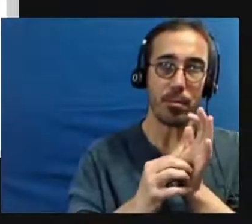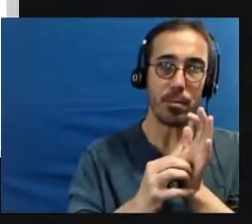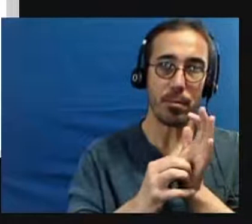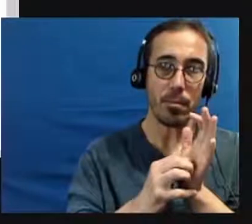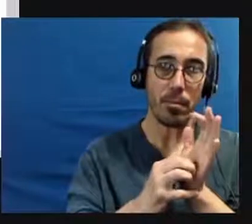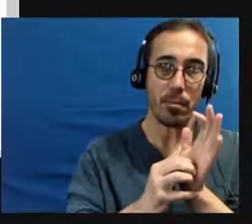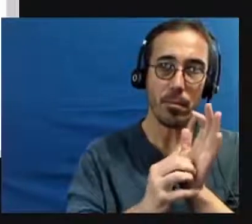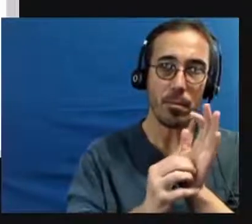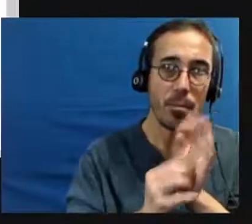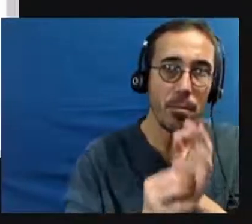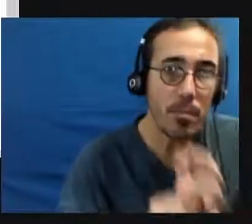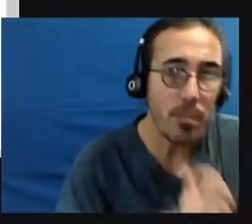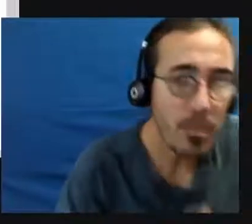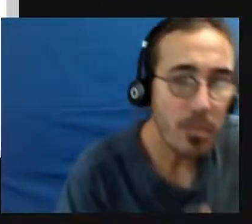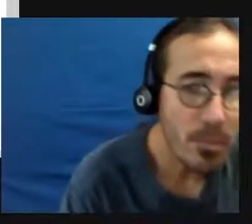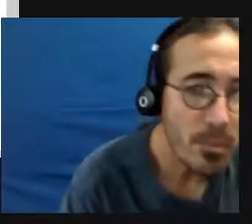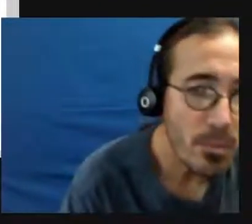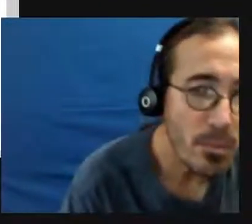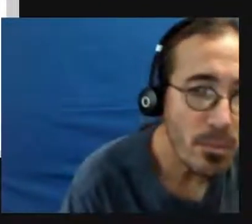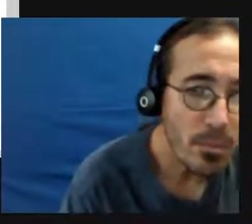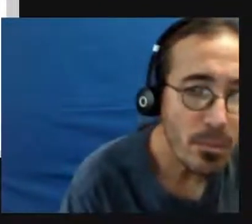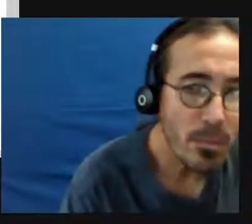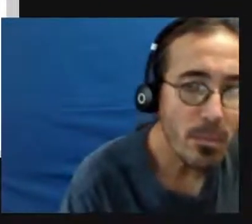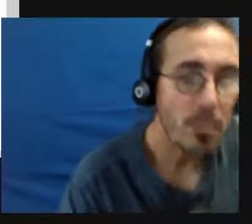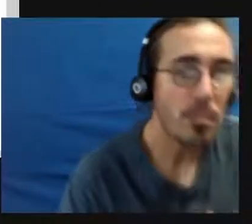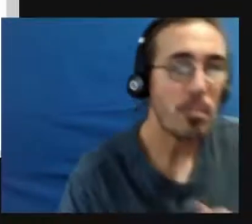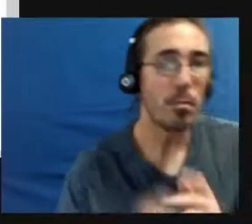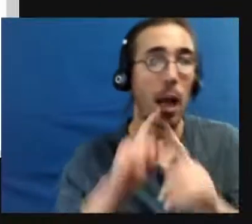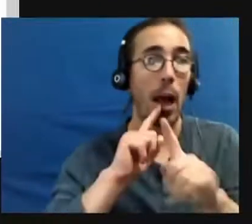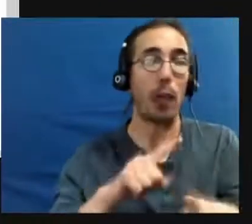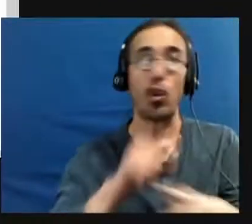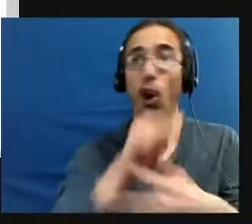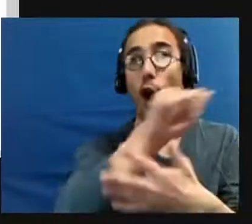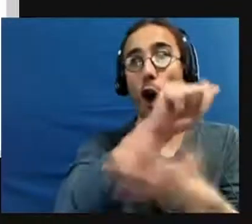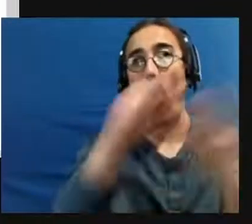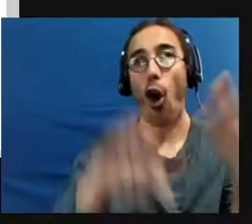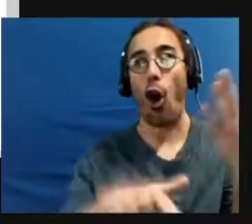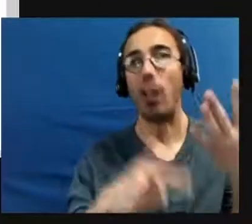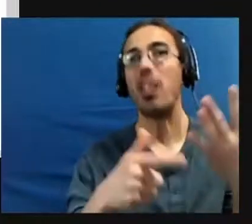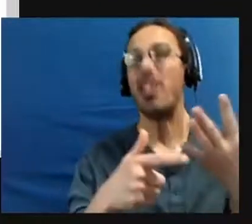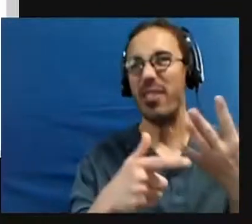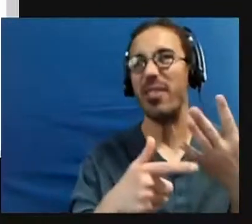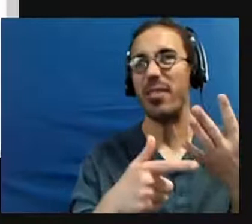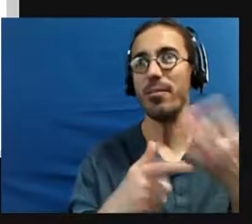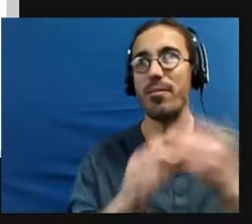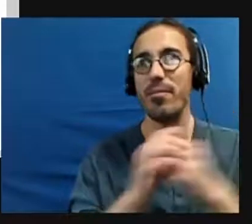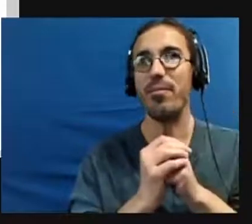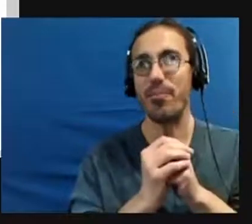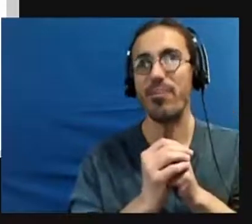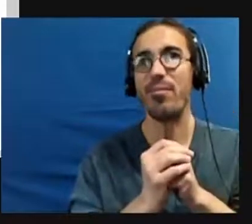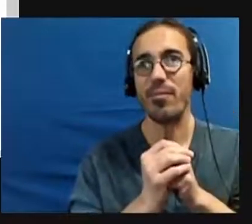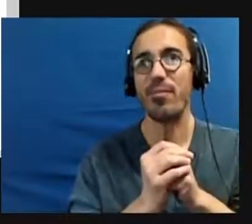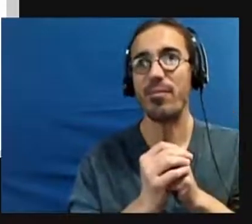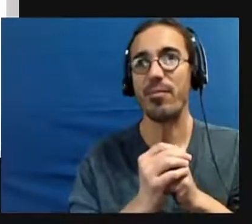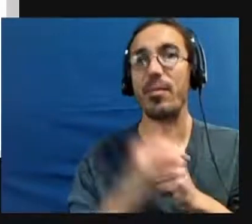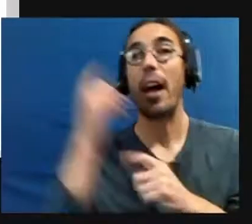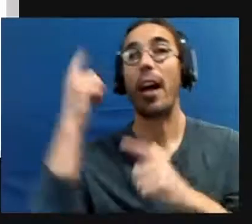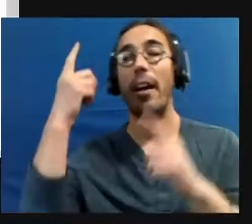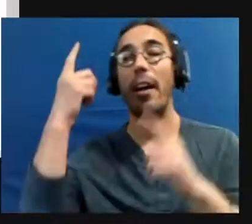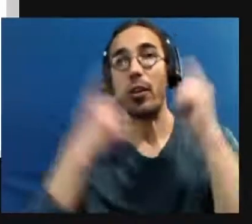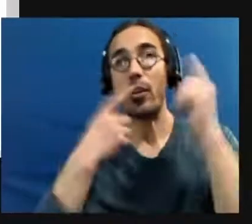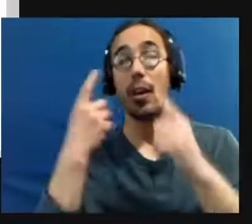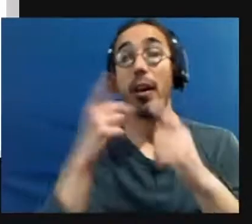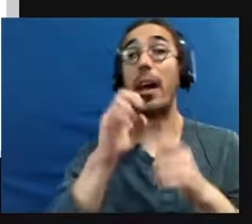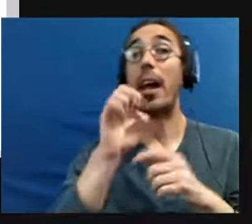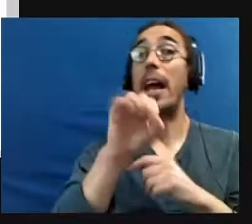Okay. So the answer is all of the above. I did consider whether it was ethical to not